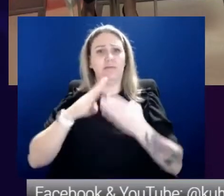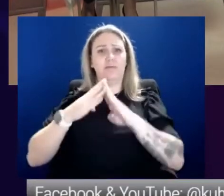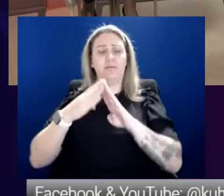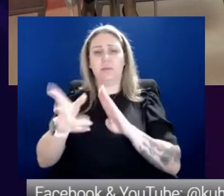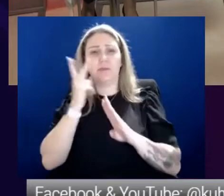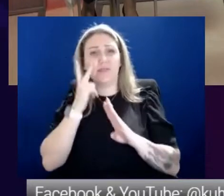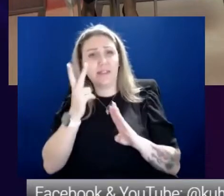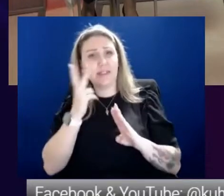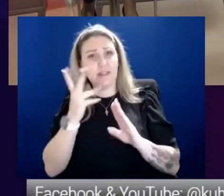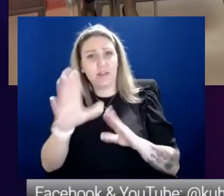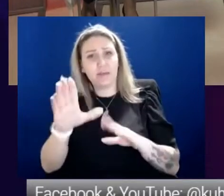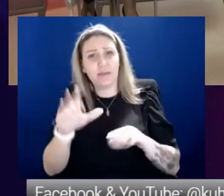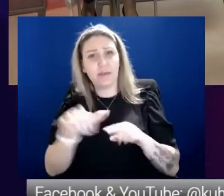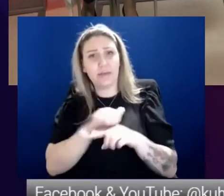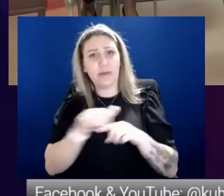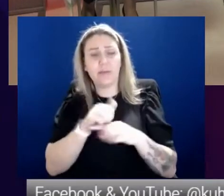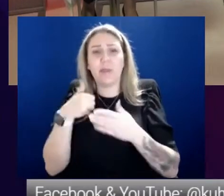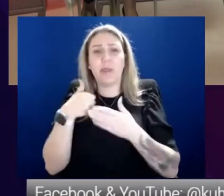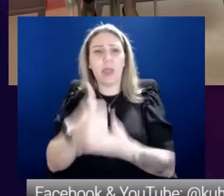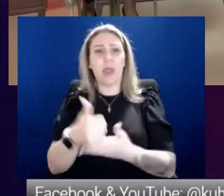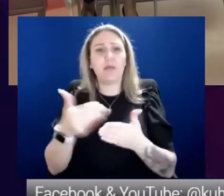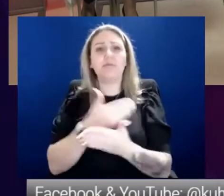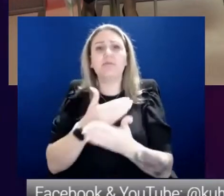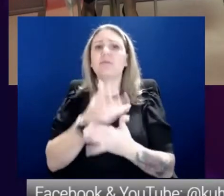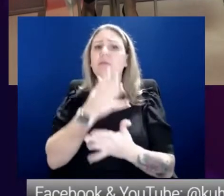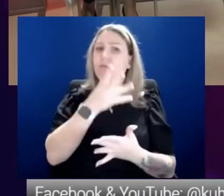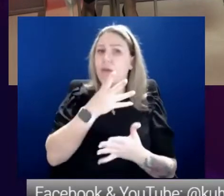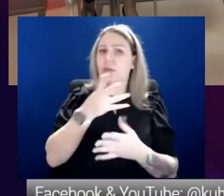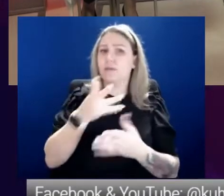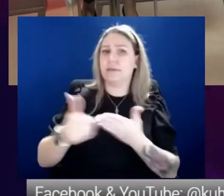new moms get these resources